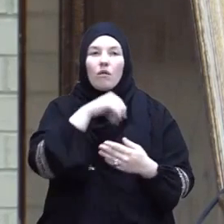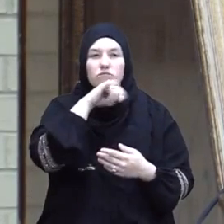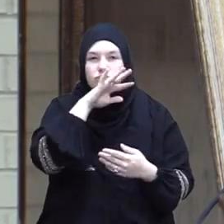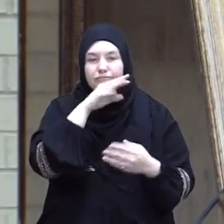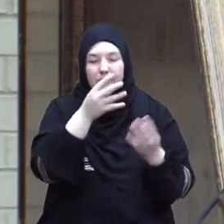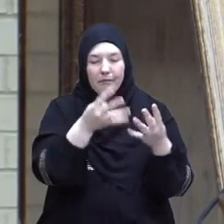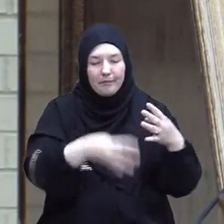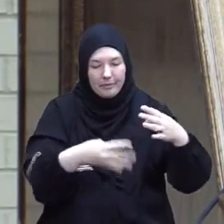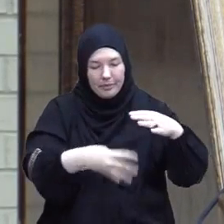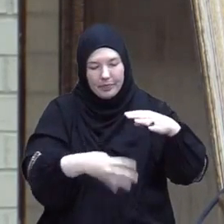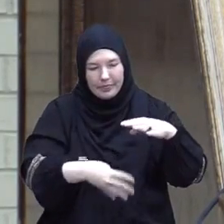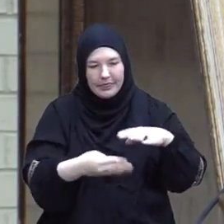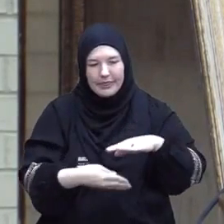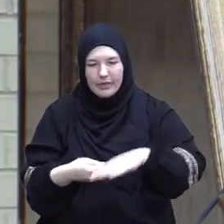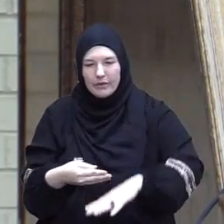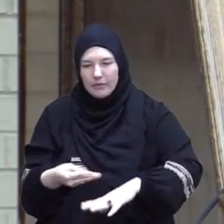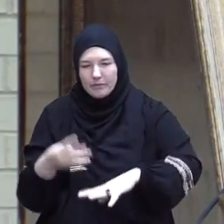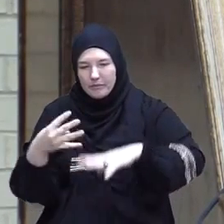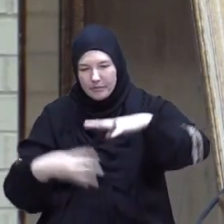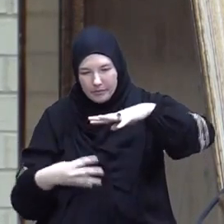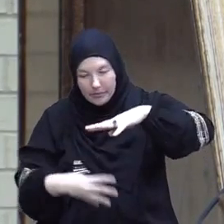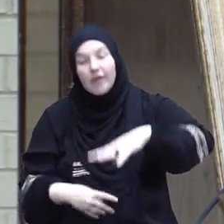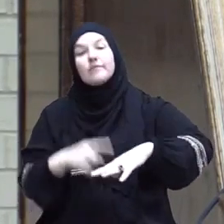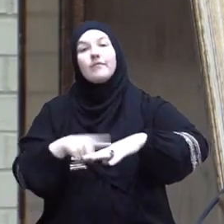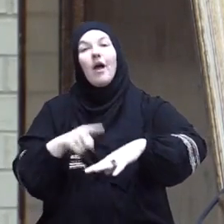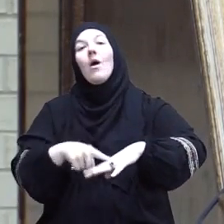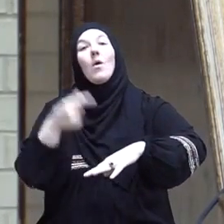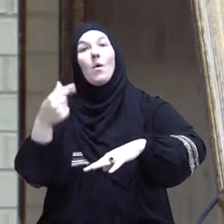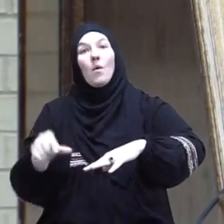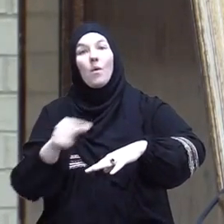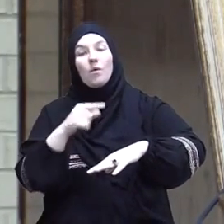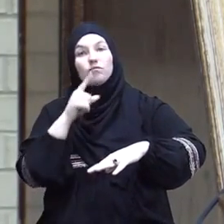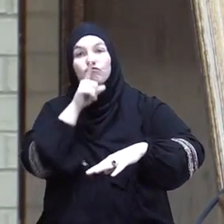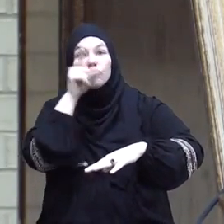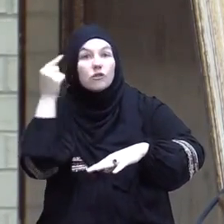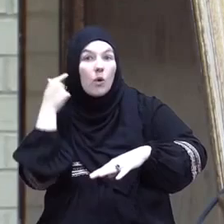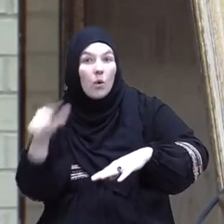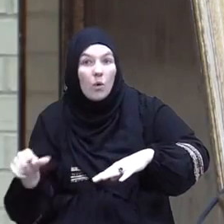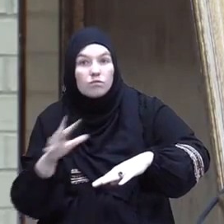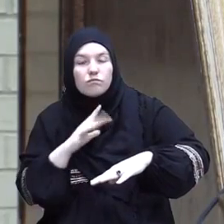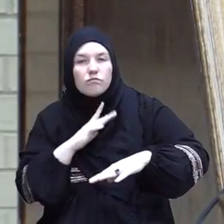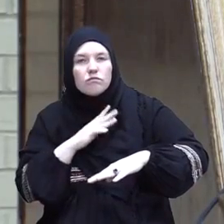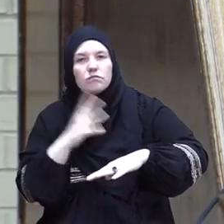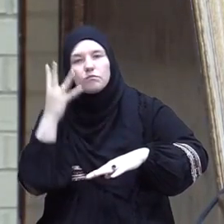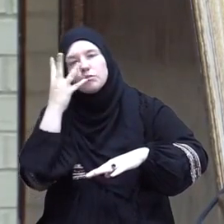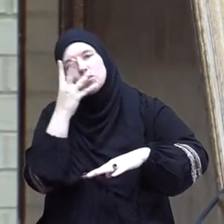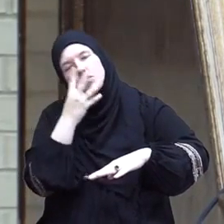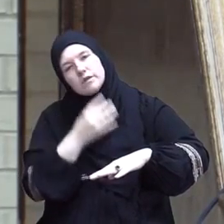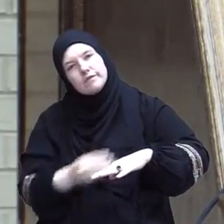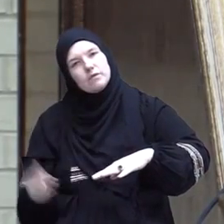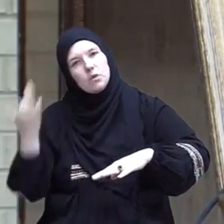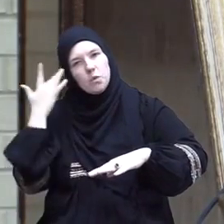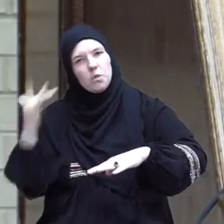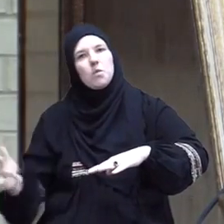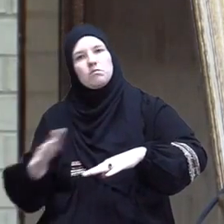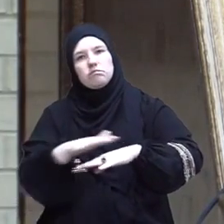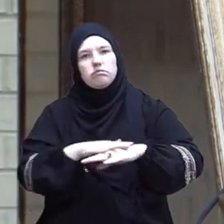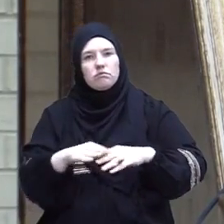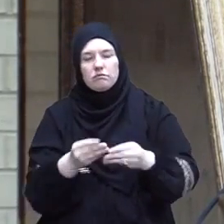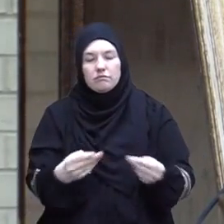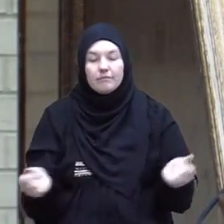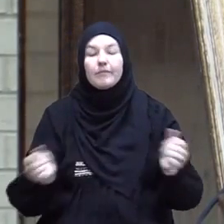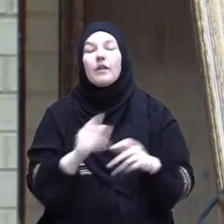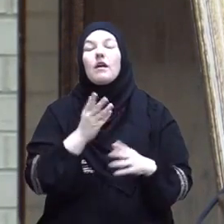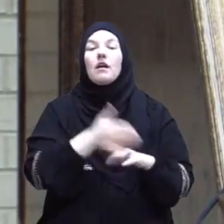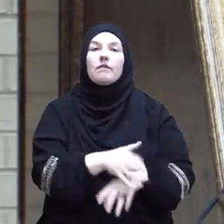behind. So all of this, ilaheen, up to a term. Then Adam, after